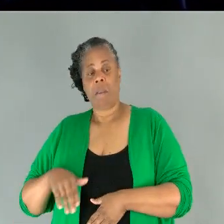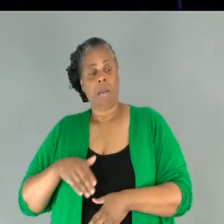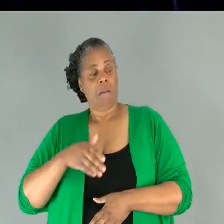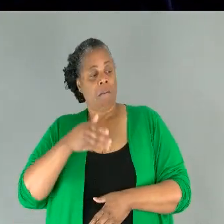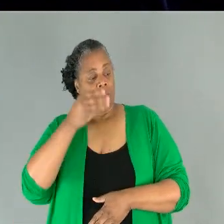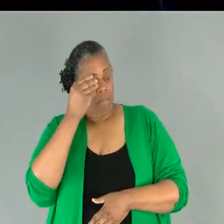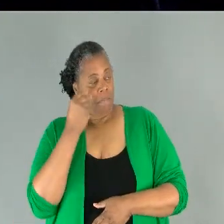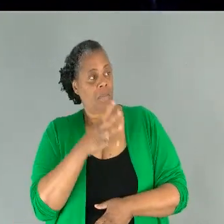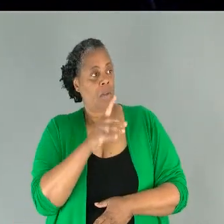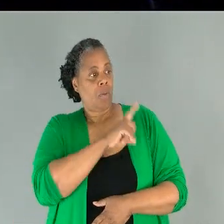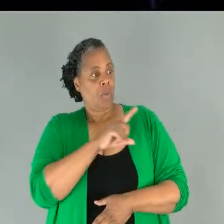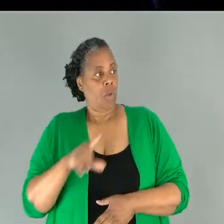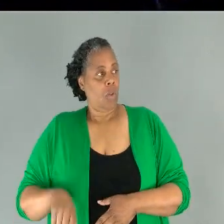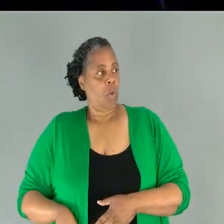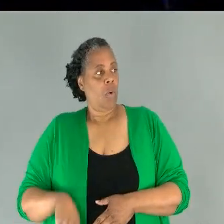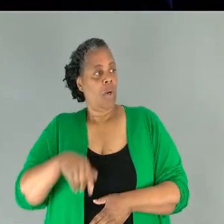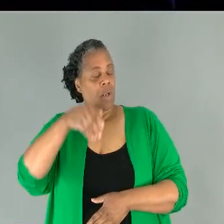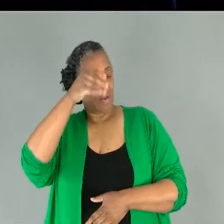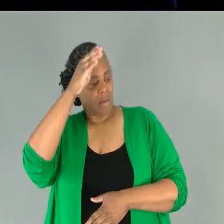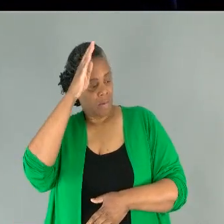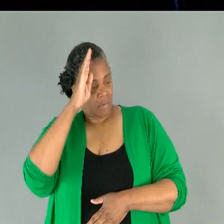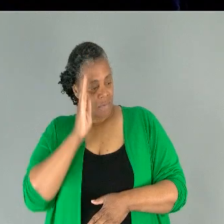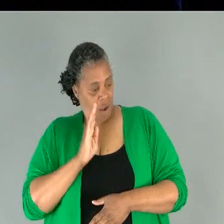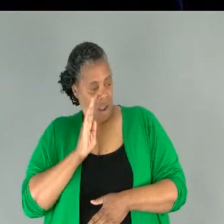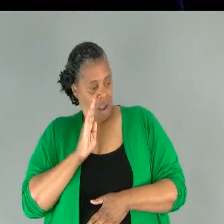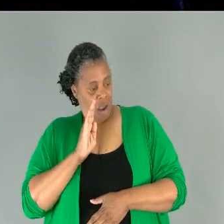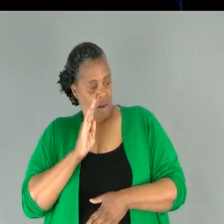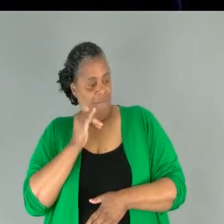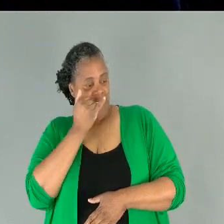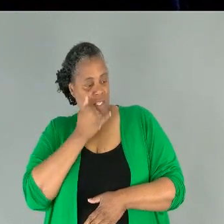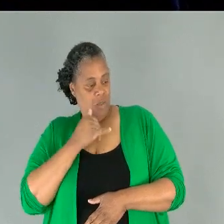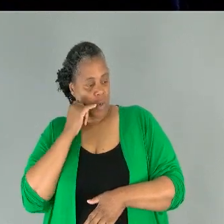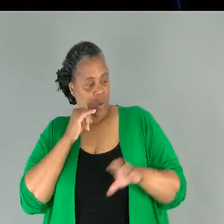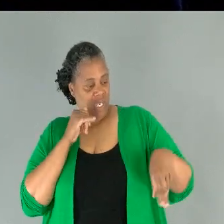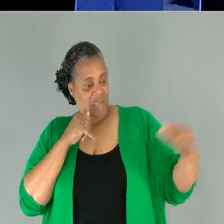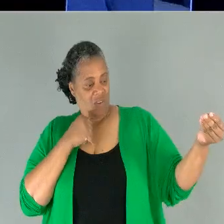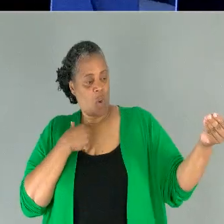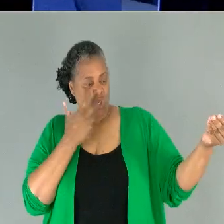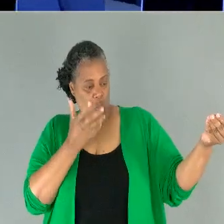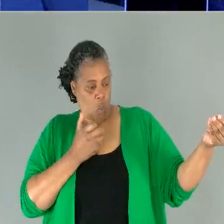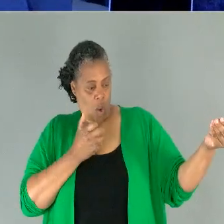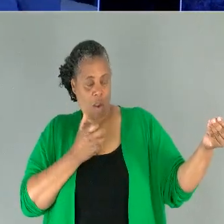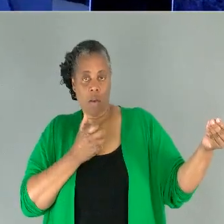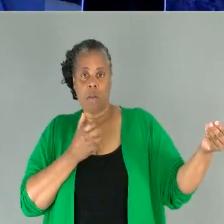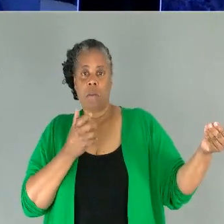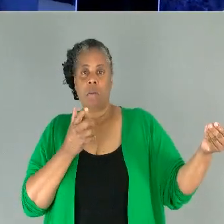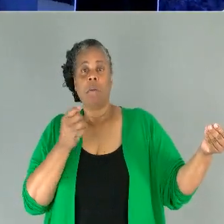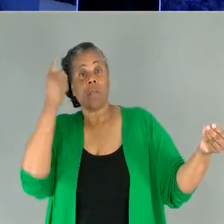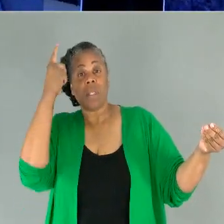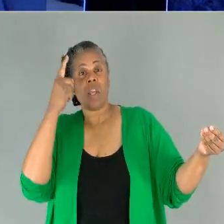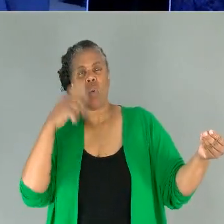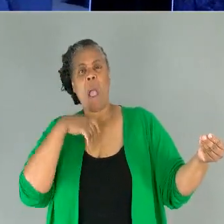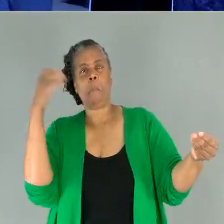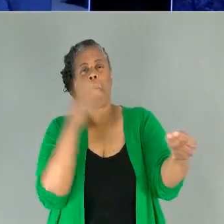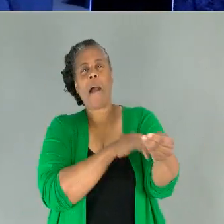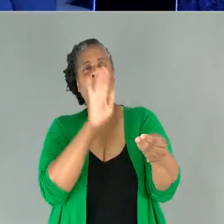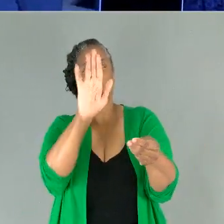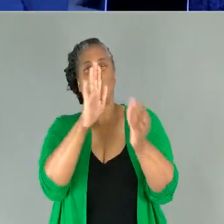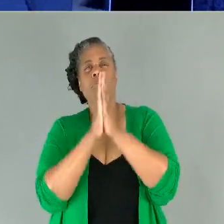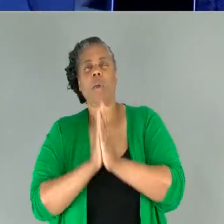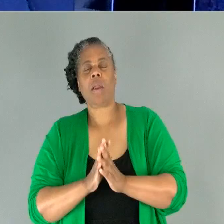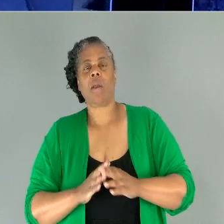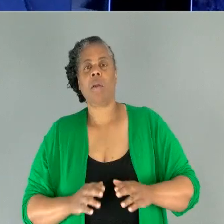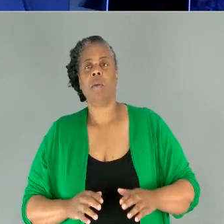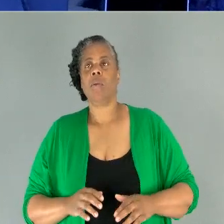of Israel, grant you what you asked of him. There is power in your prayers. She said,